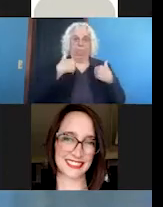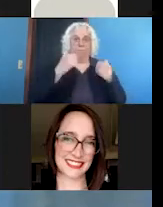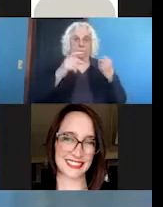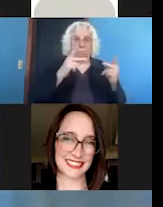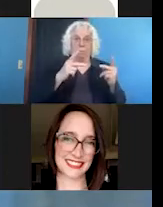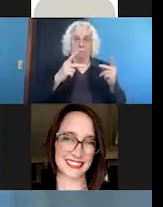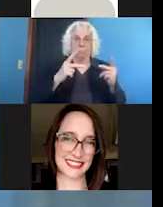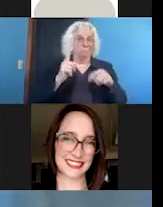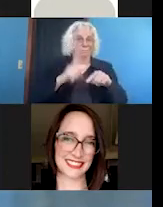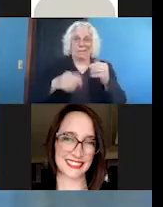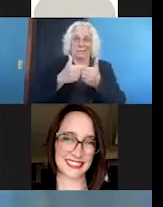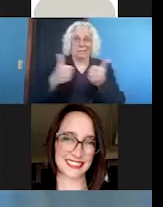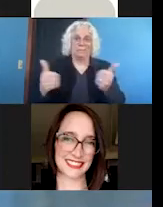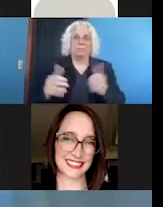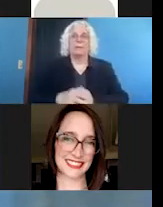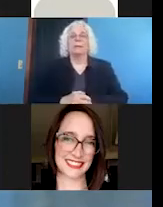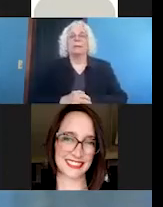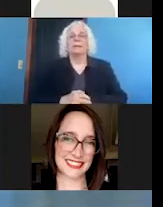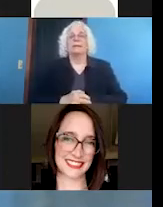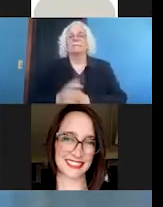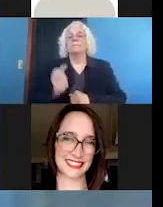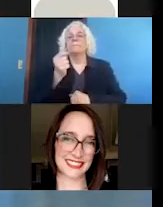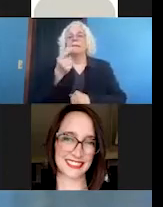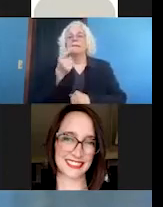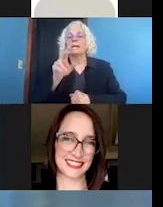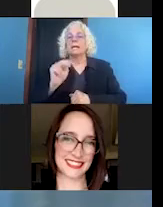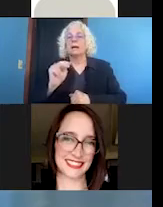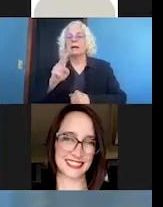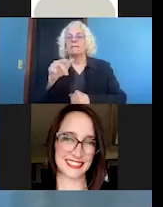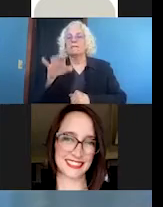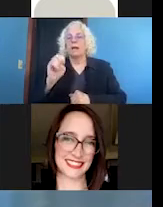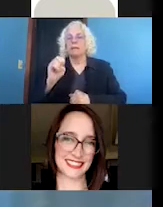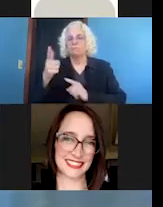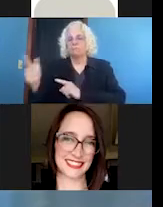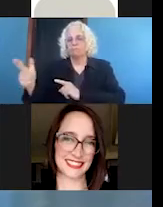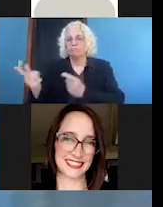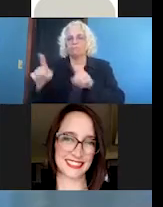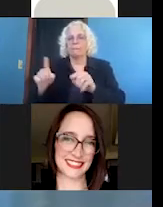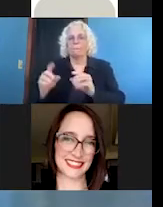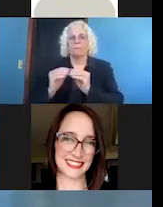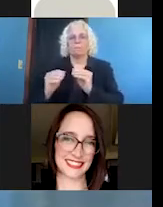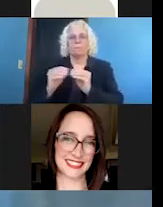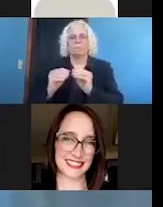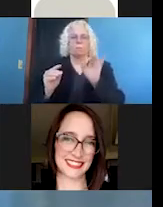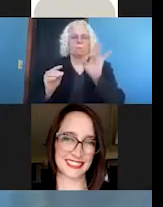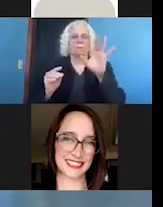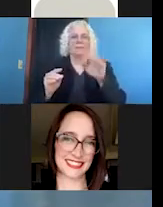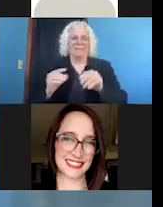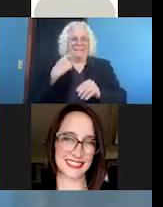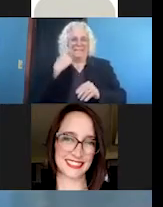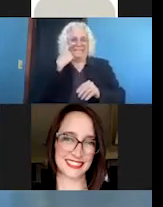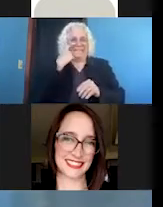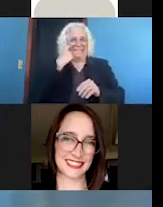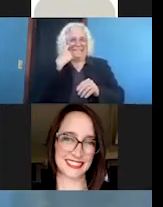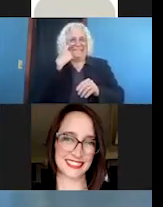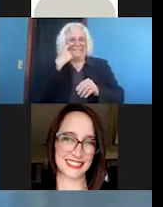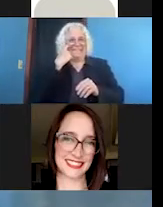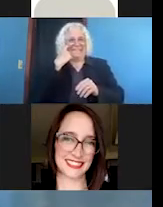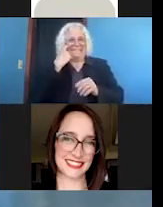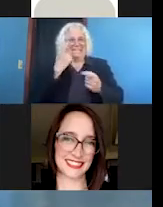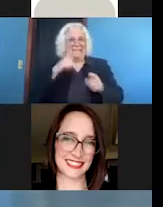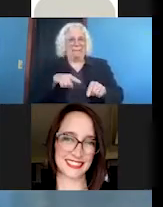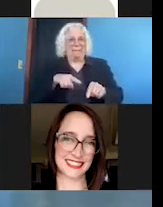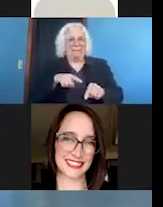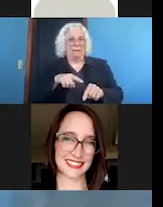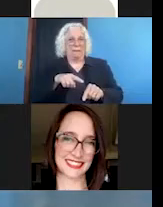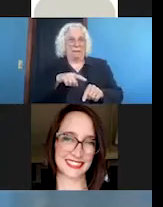you also see rising gun violence in our community, which is so tragic. I was at the memorial service for the